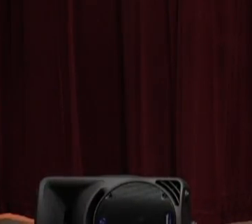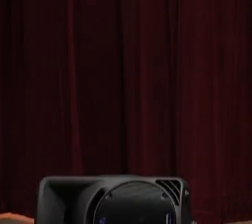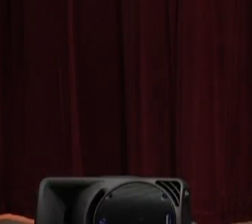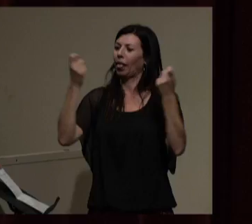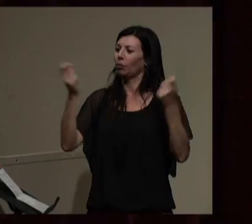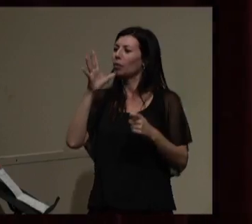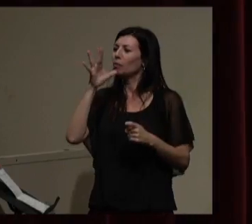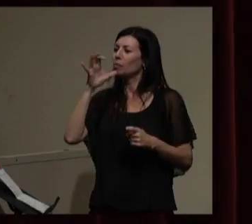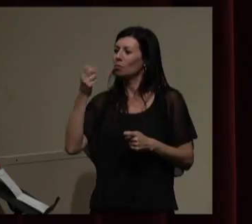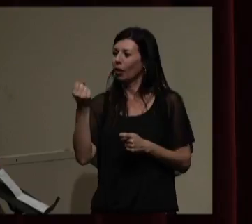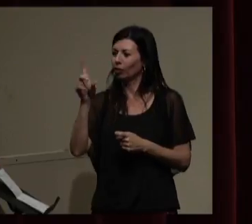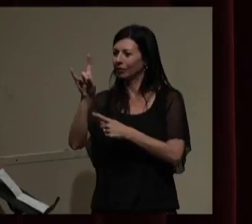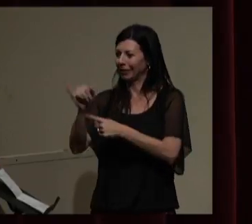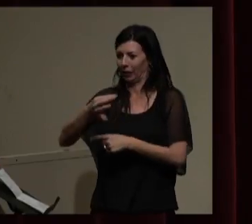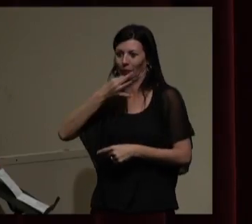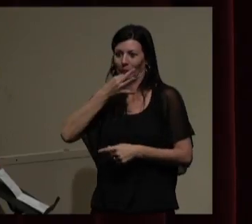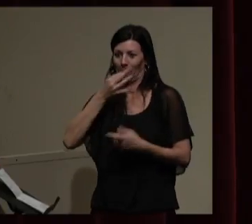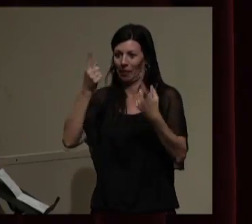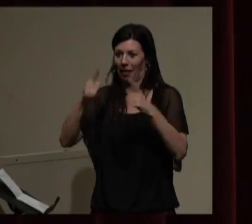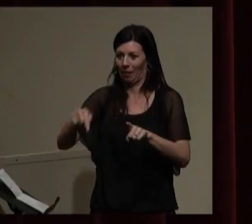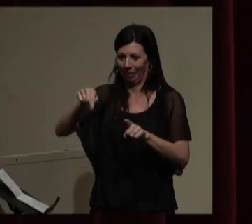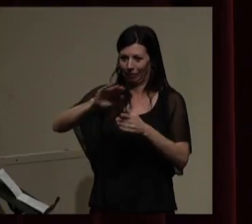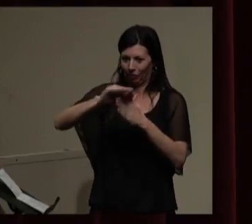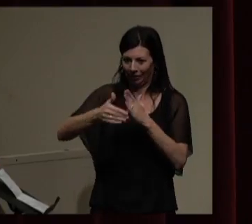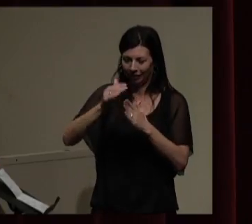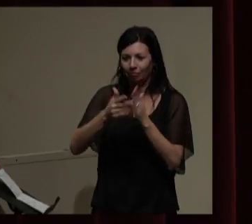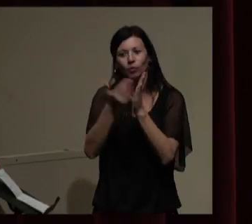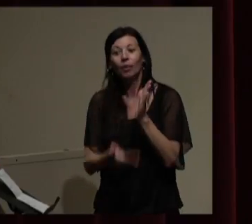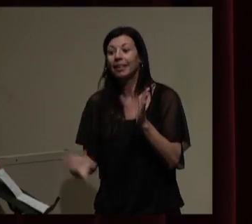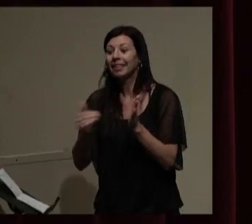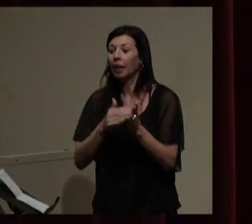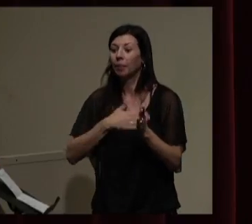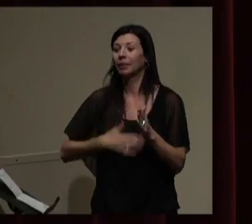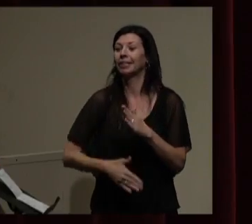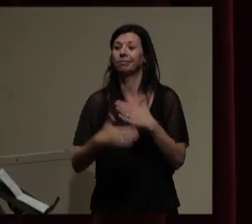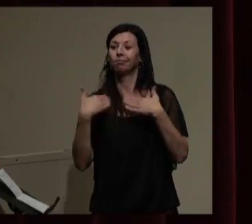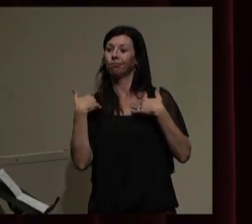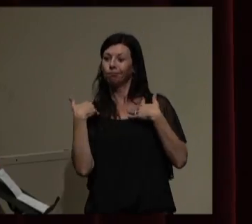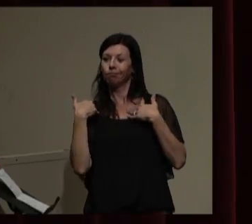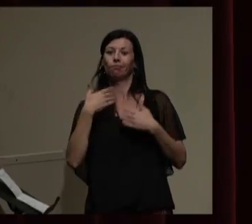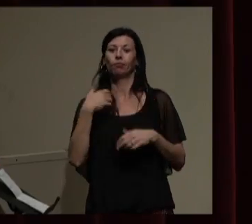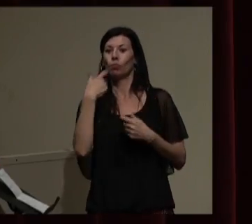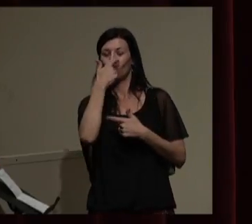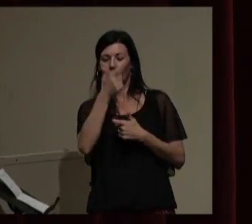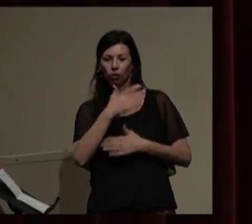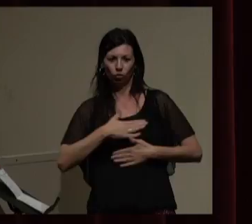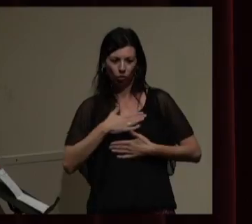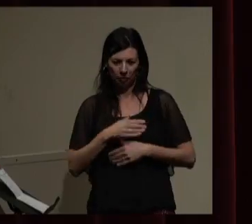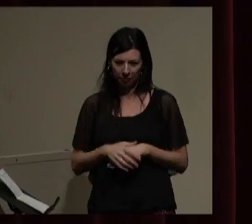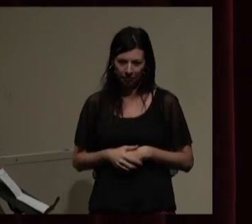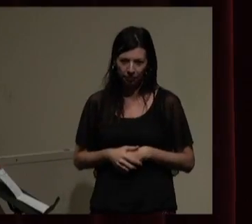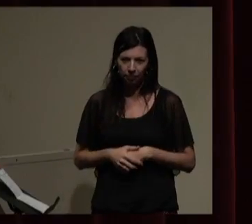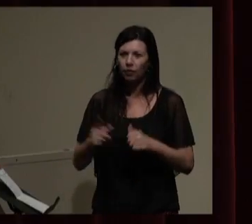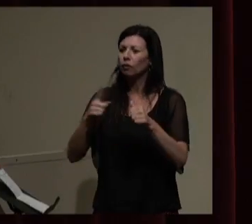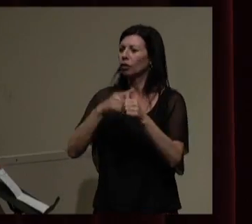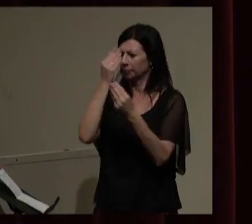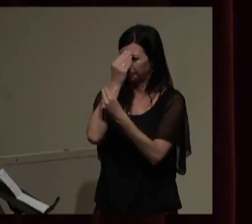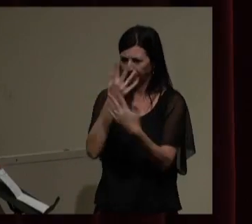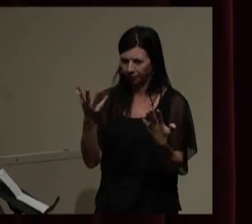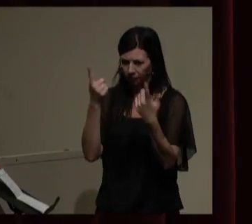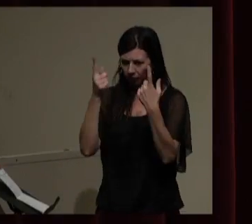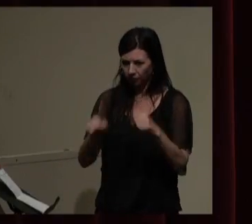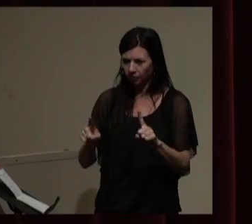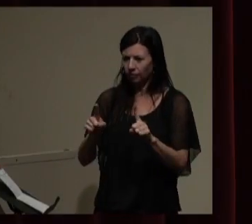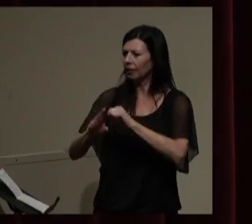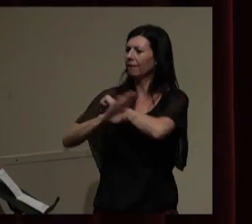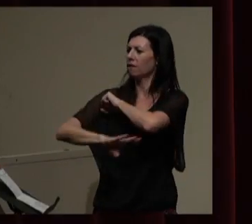that's coming up soon. So again, please sit back and relax and enjoy this. I did want to just let you know something about what's coming